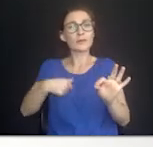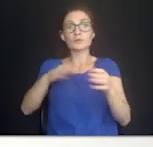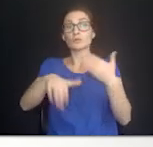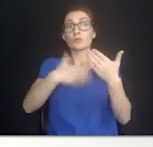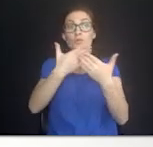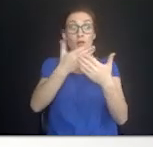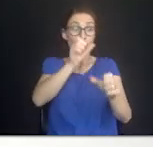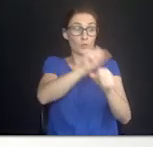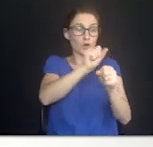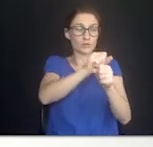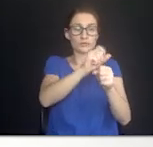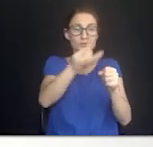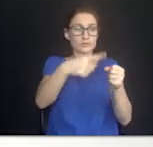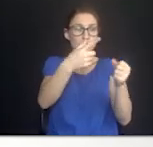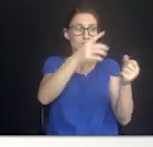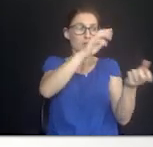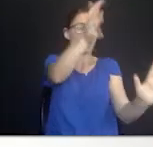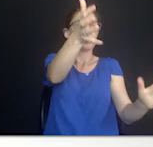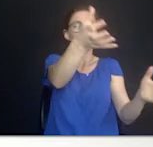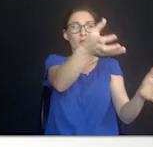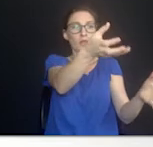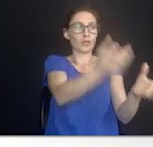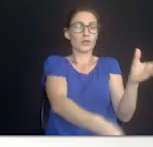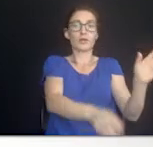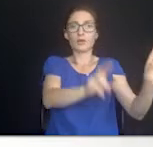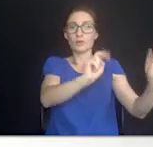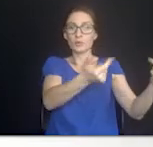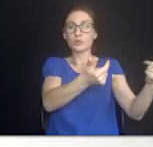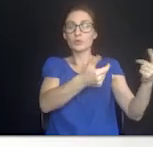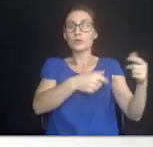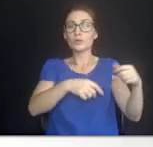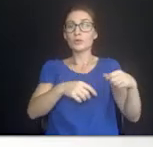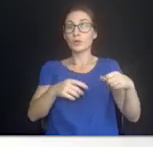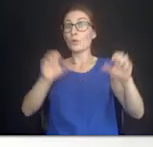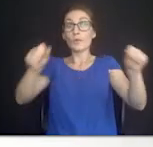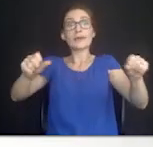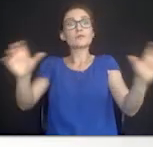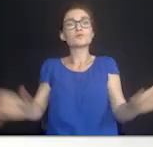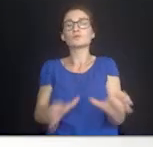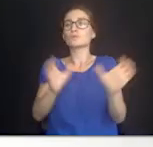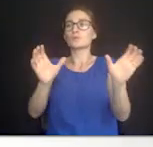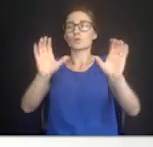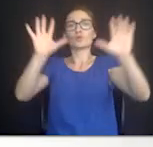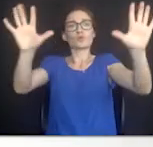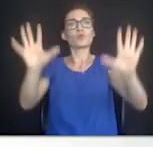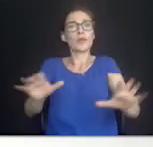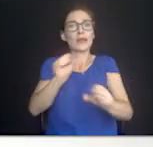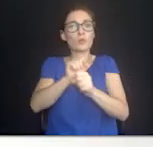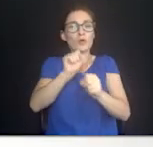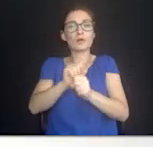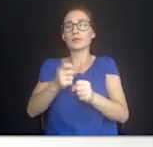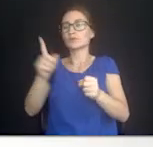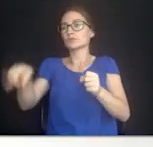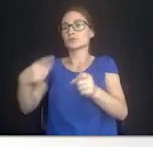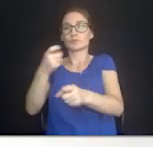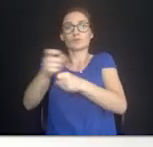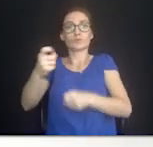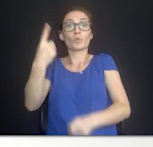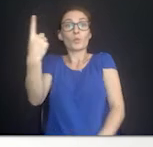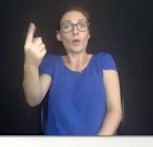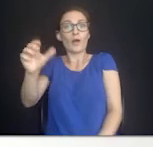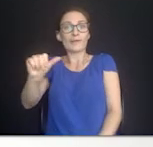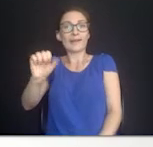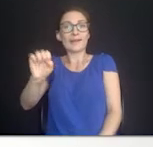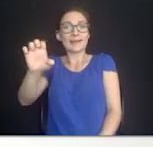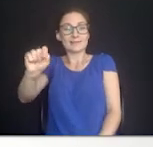drain, because something like this doesn't end up, and we could do fantastic work and ruin it all with one asset, The look back on